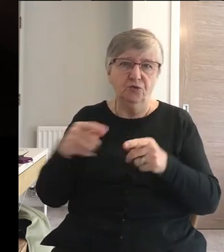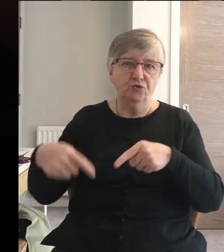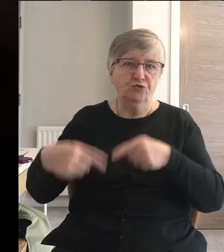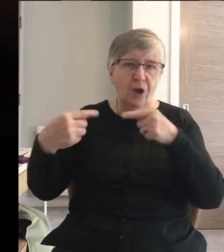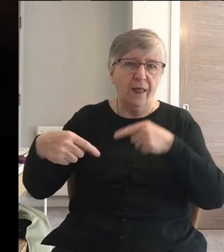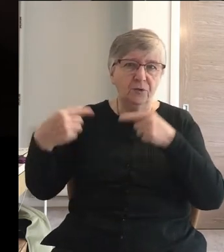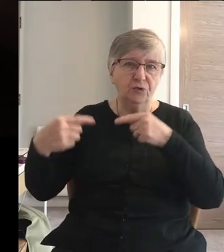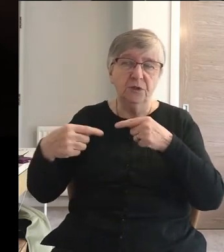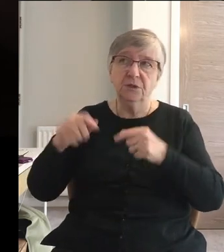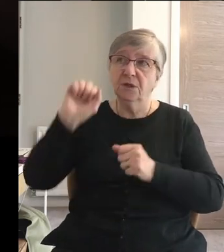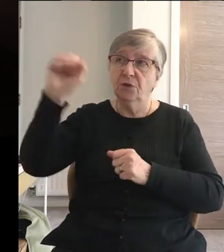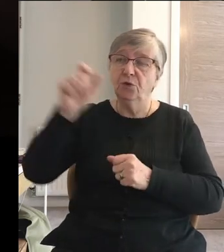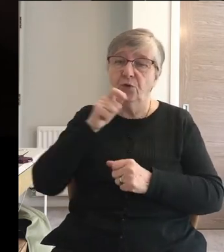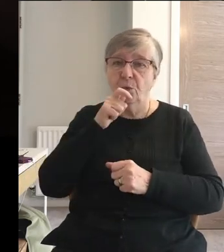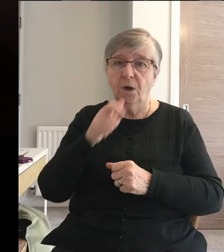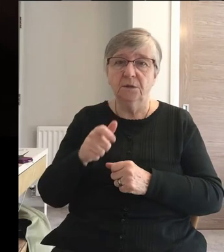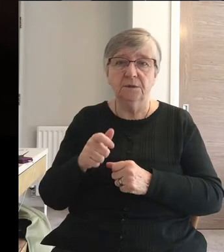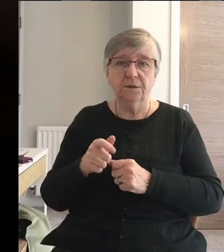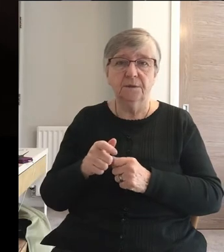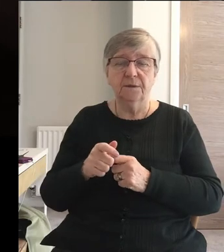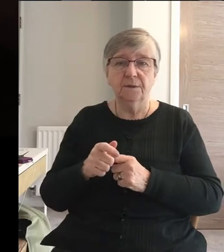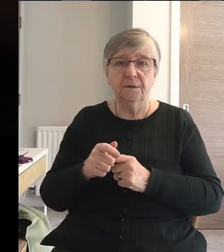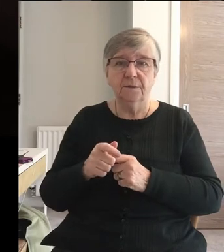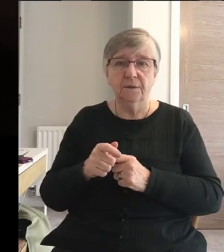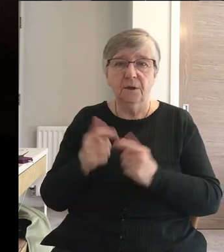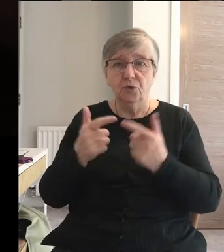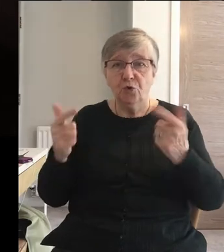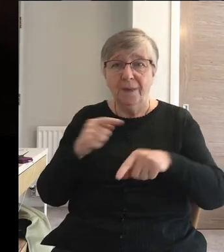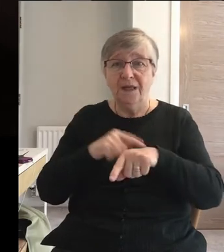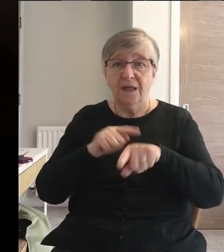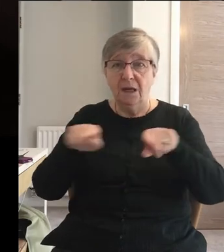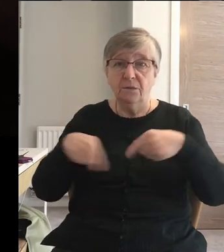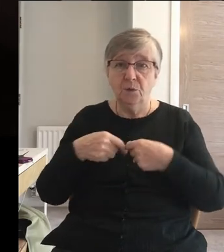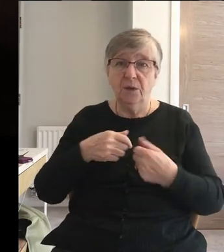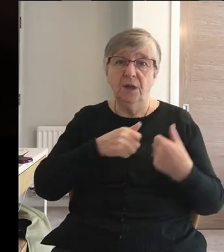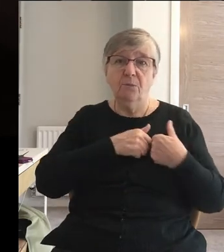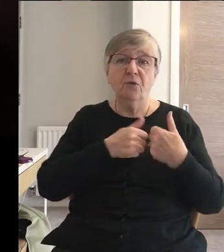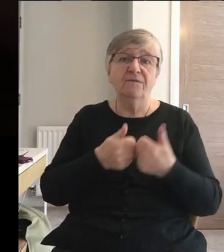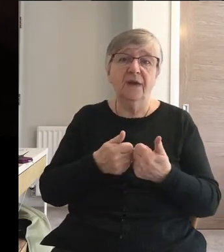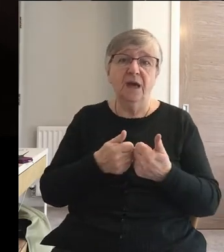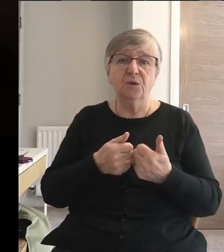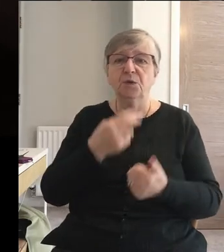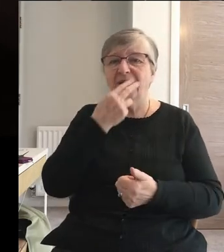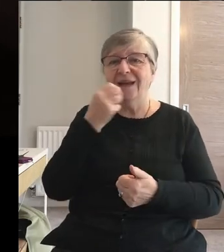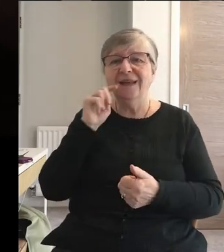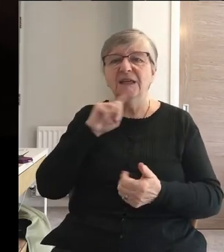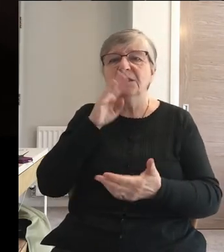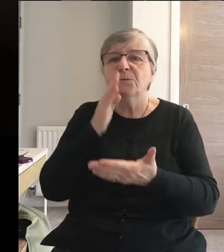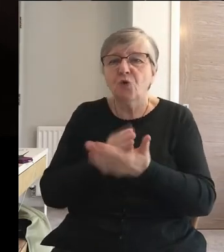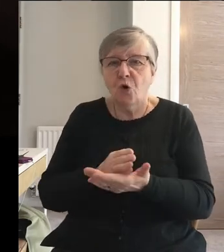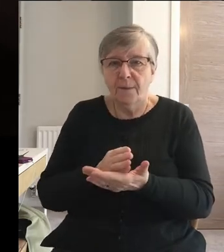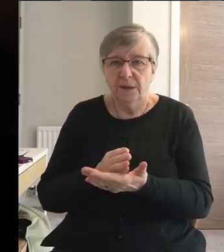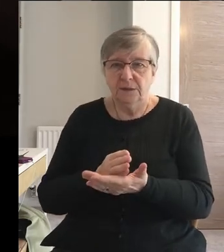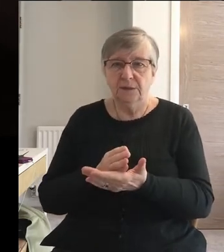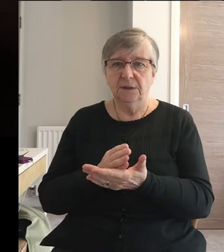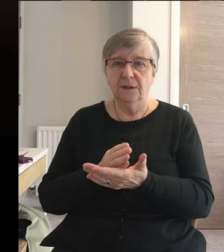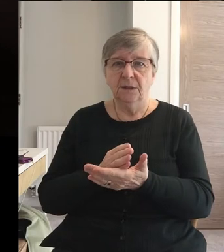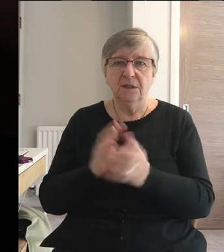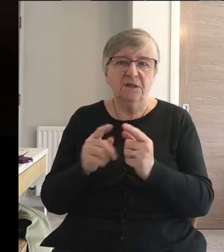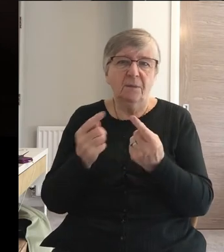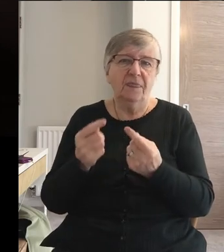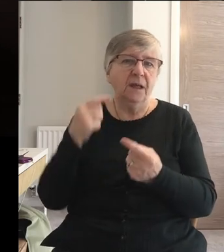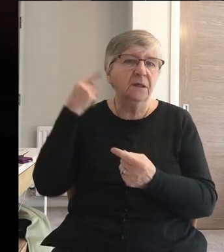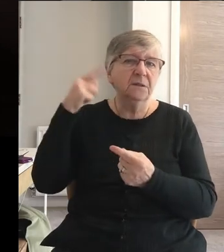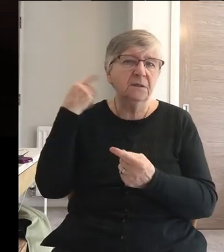the challenges of your word. So often we prefer it when it's a nice promise that we can lay hold on, when it's something